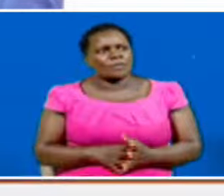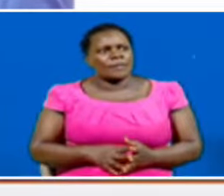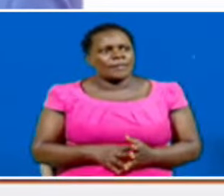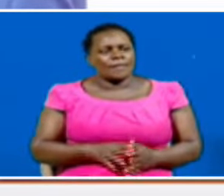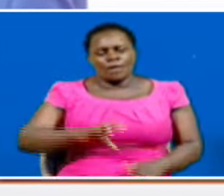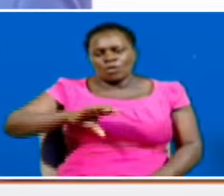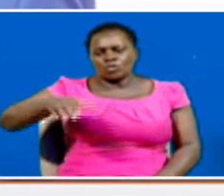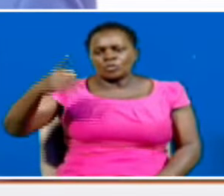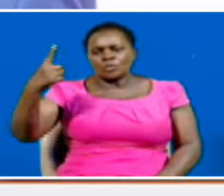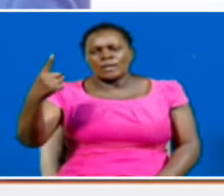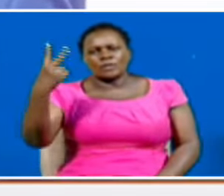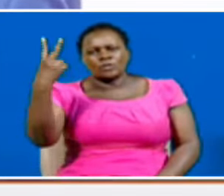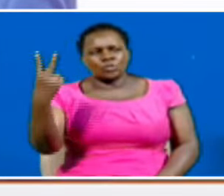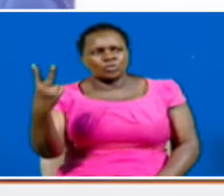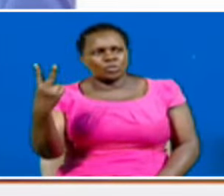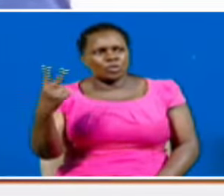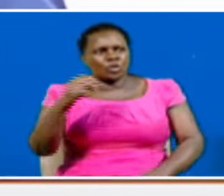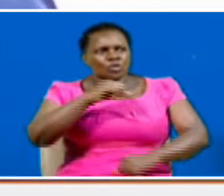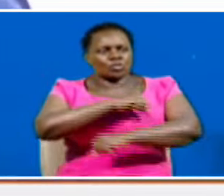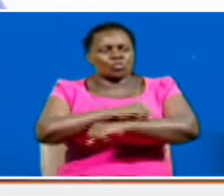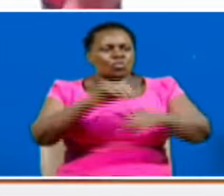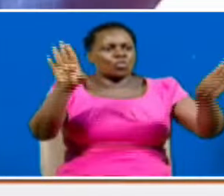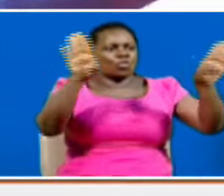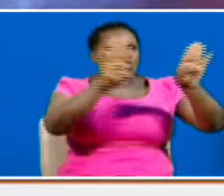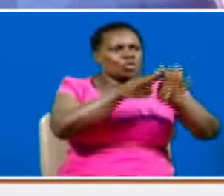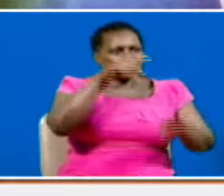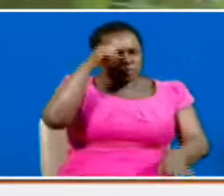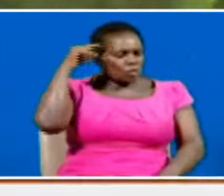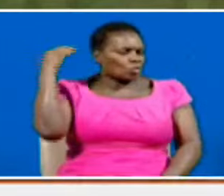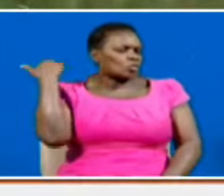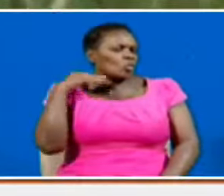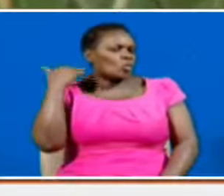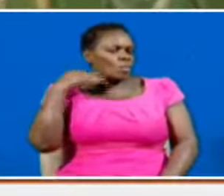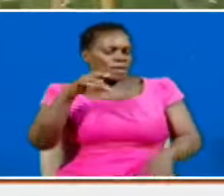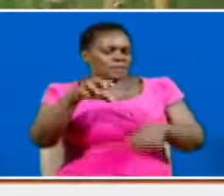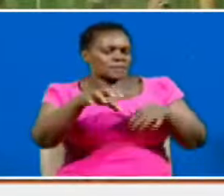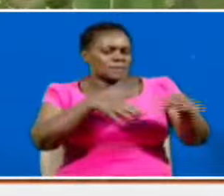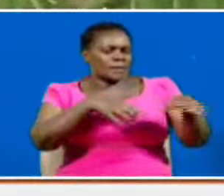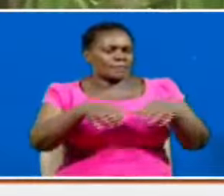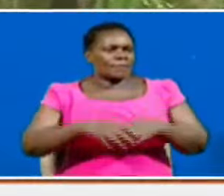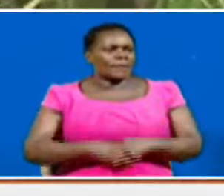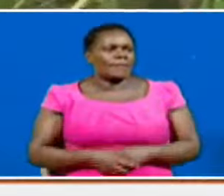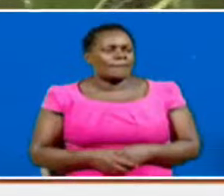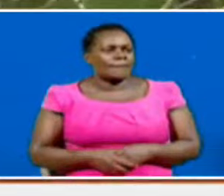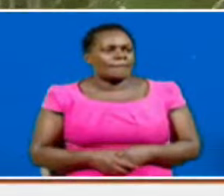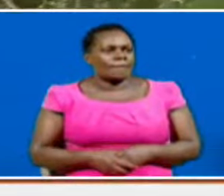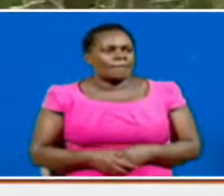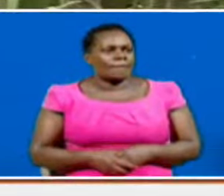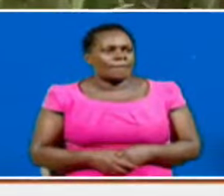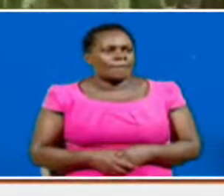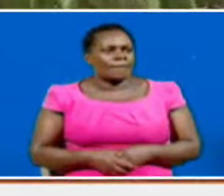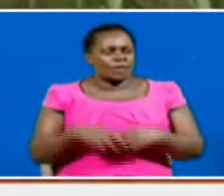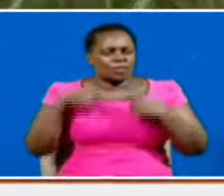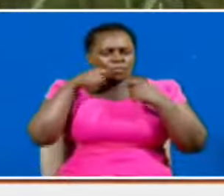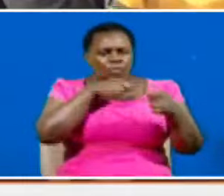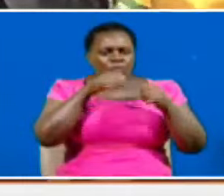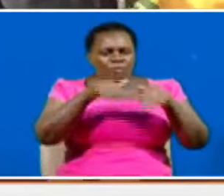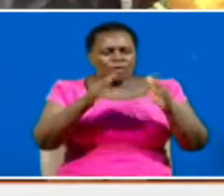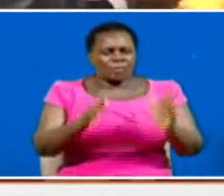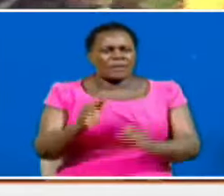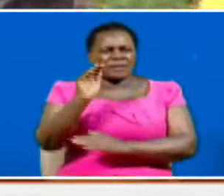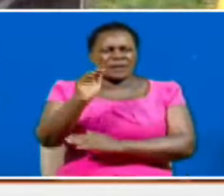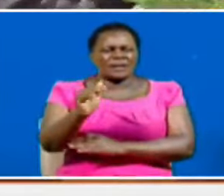constituency moja ama mbili ndiyo shule imefungwa sababu ya wayizi wa ngombe. Elsewhere in Kericho County, sugarcane farmers have